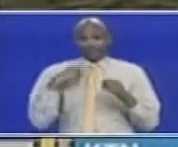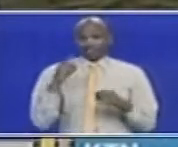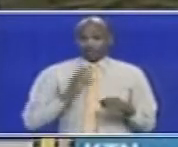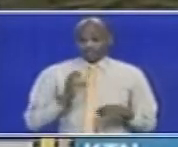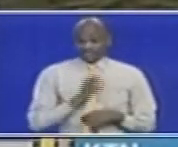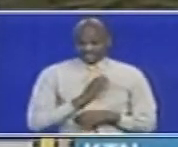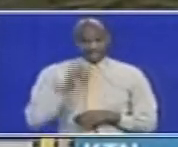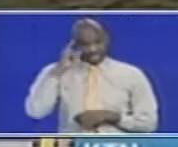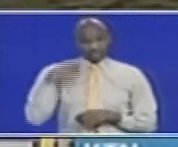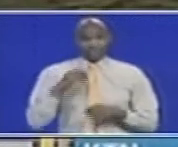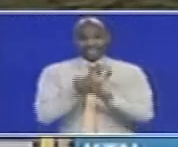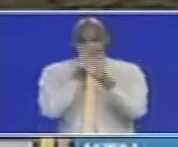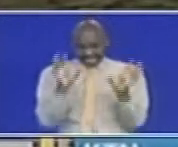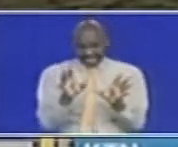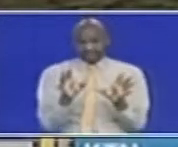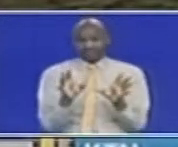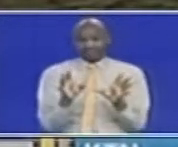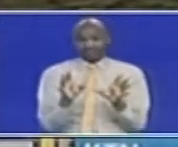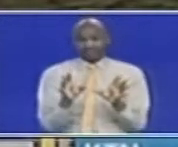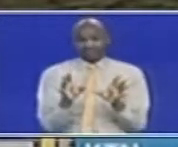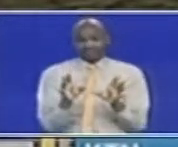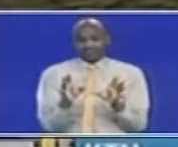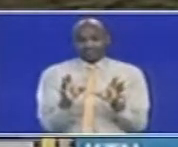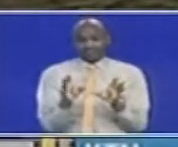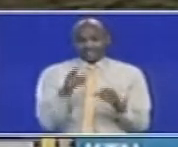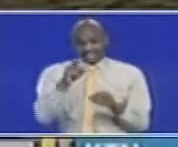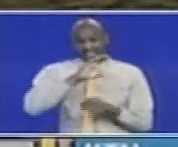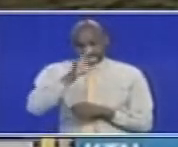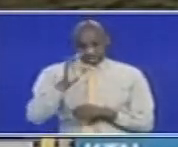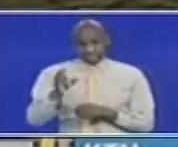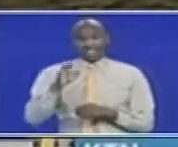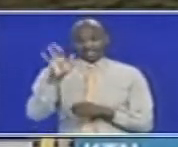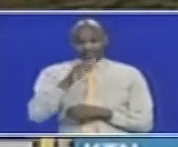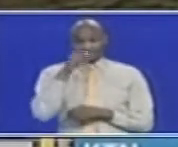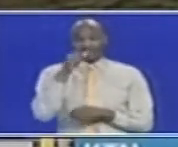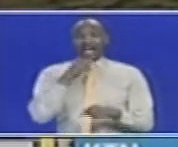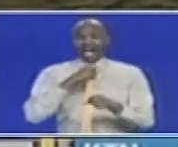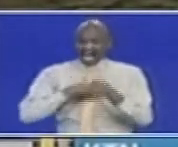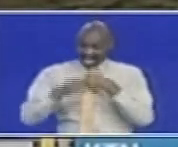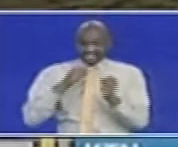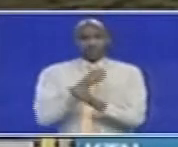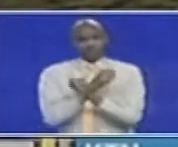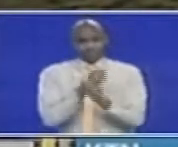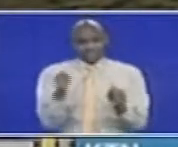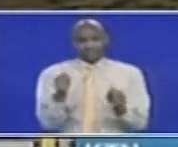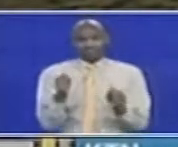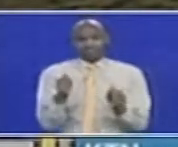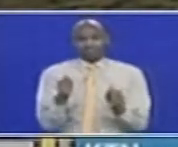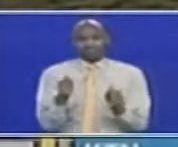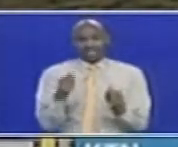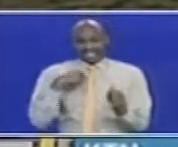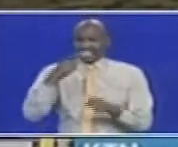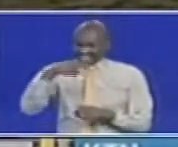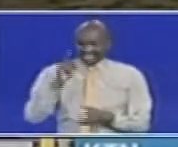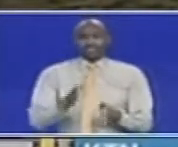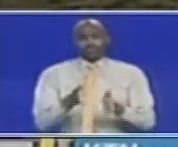will be clear beyond peradventure that the county assembly acted dutifully, it acted in the right